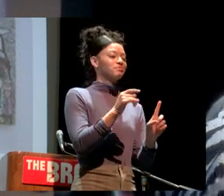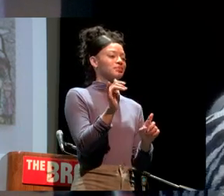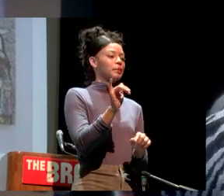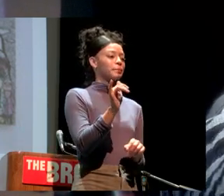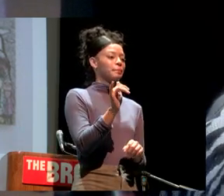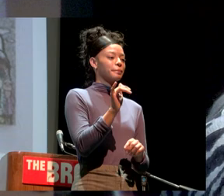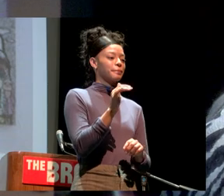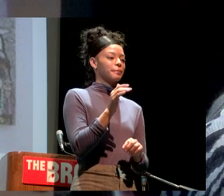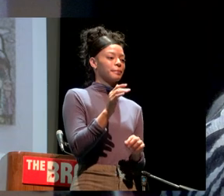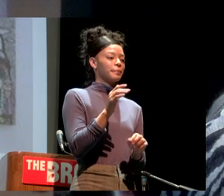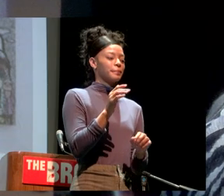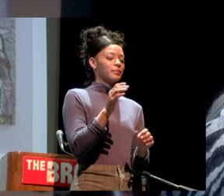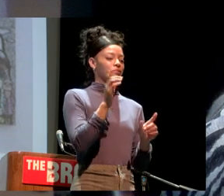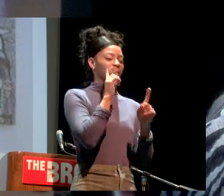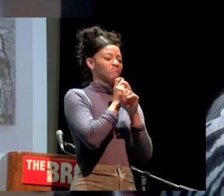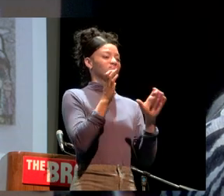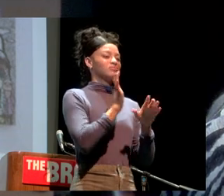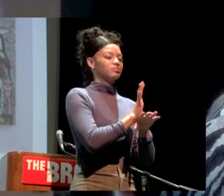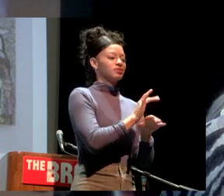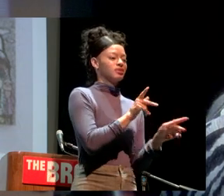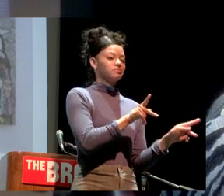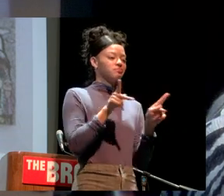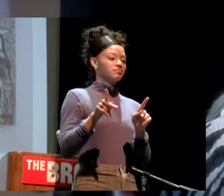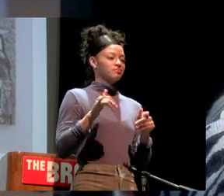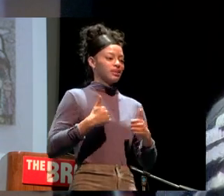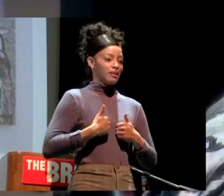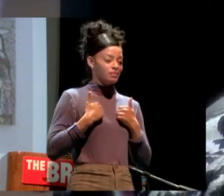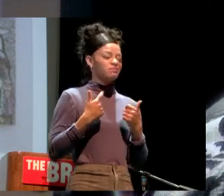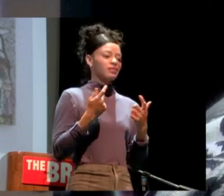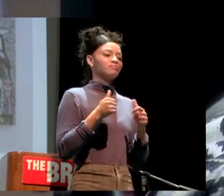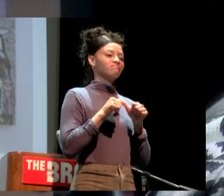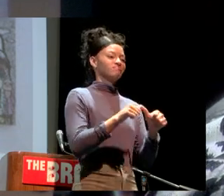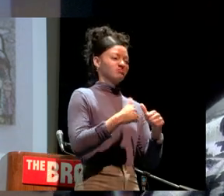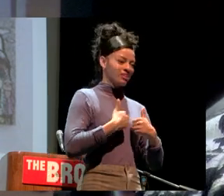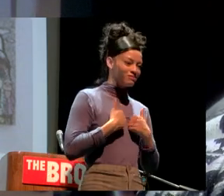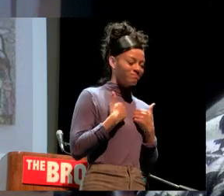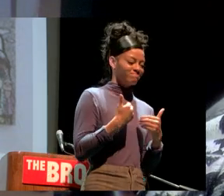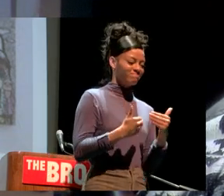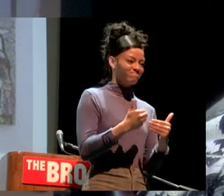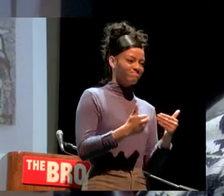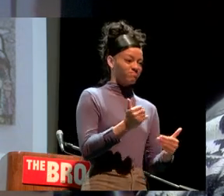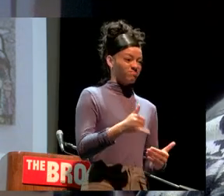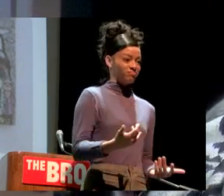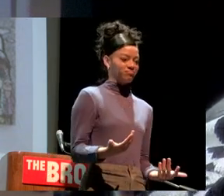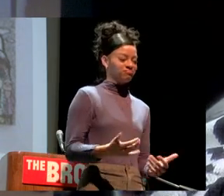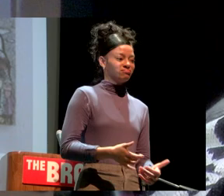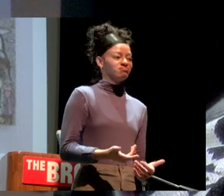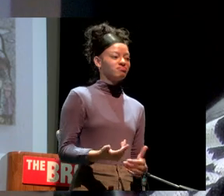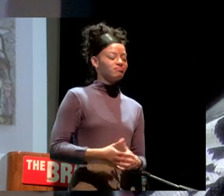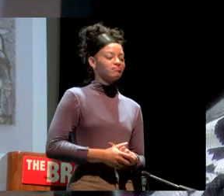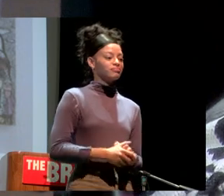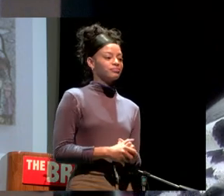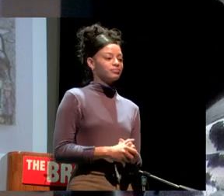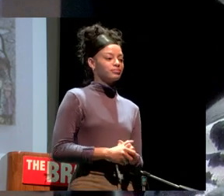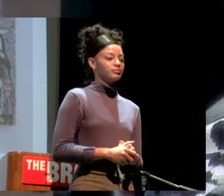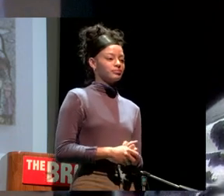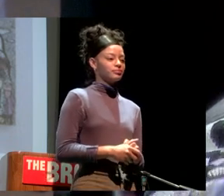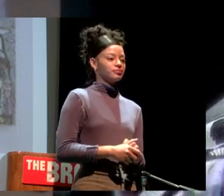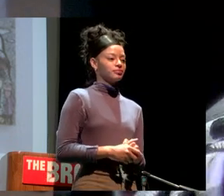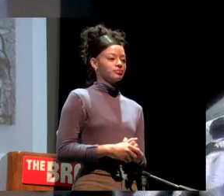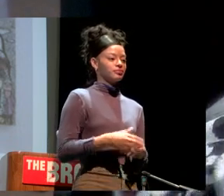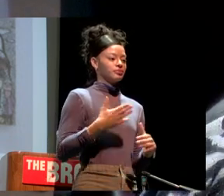escape zone. So this is, you know, my body and my family and my